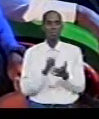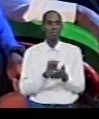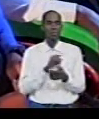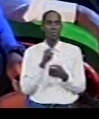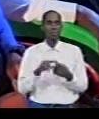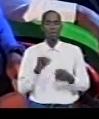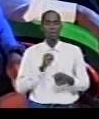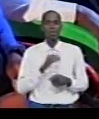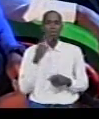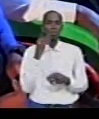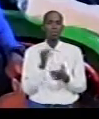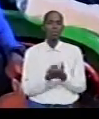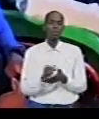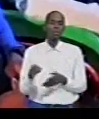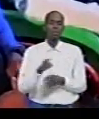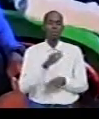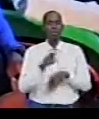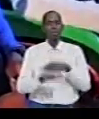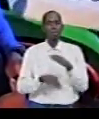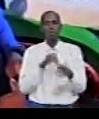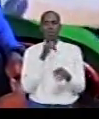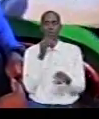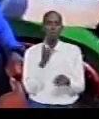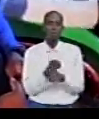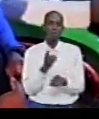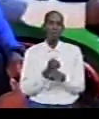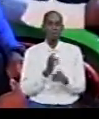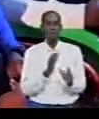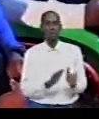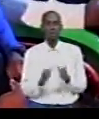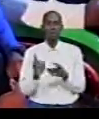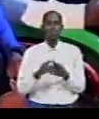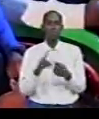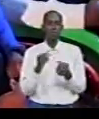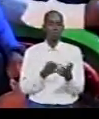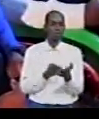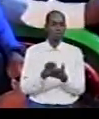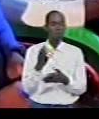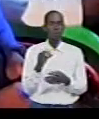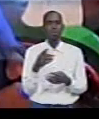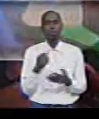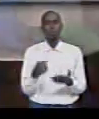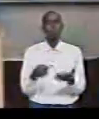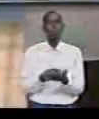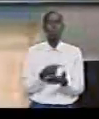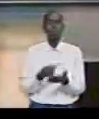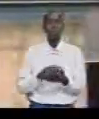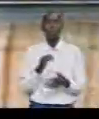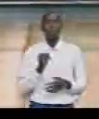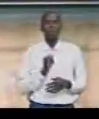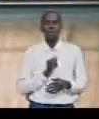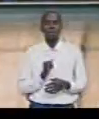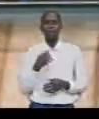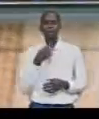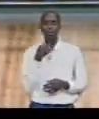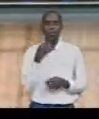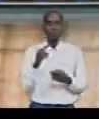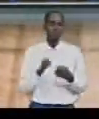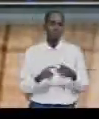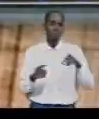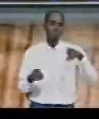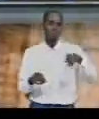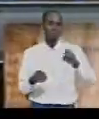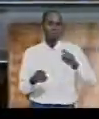walk not uprightly according to the truth of the gospel, I said unto Peter